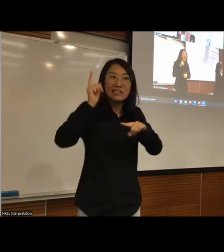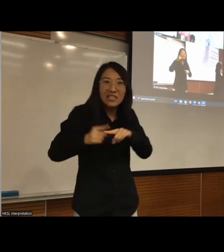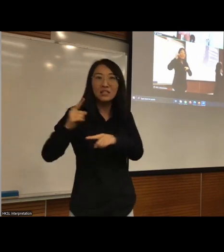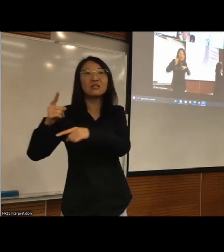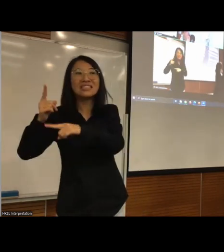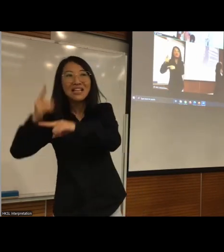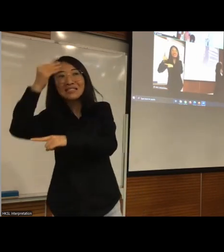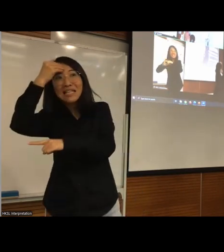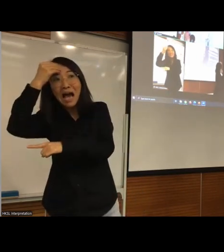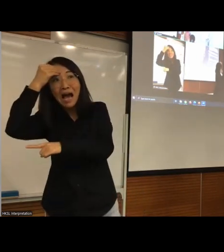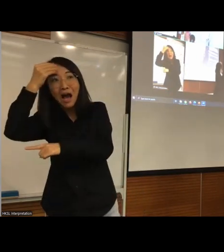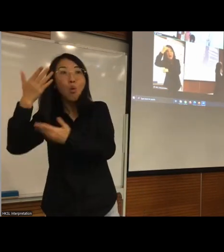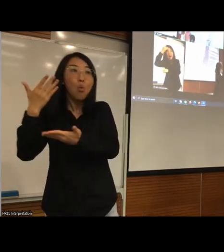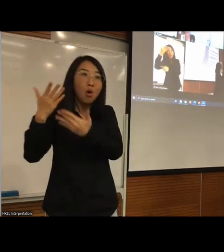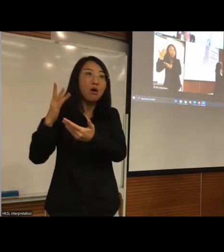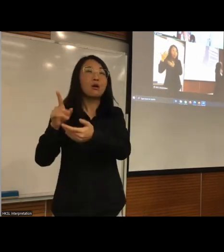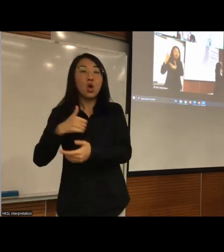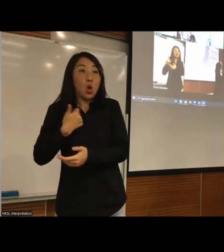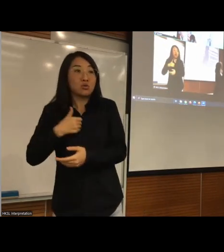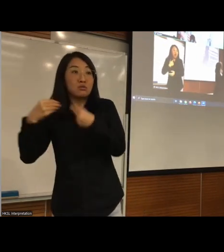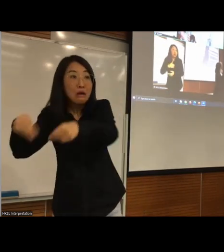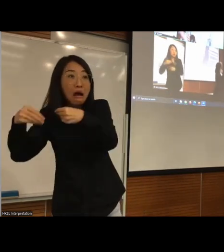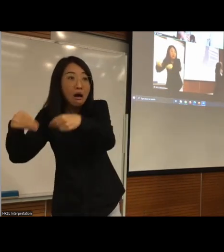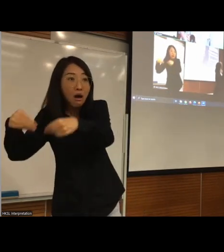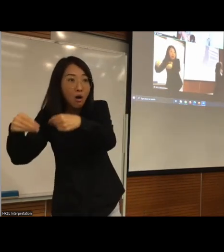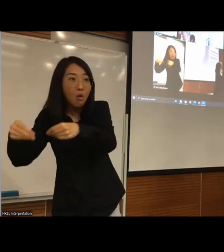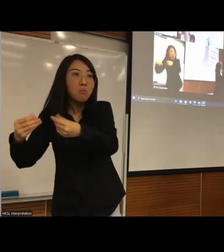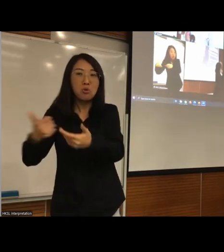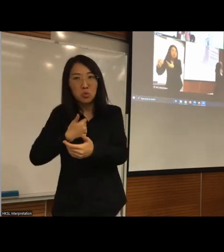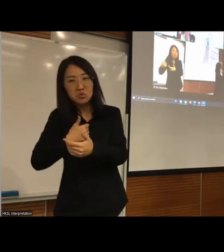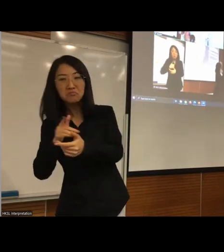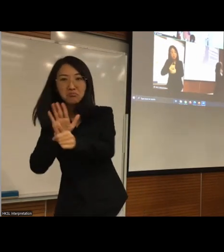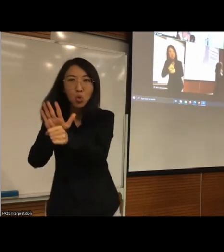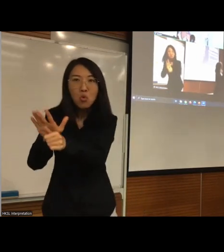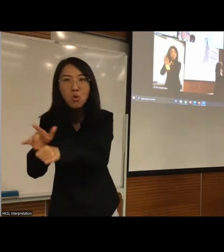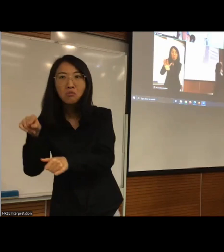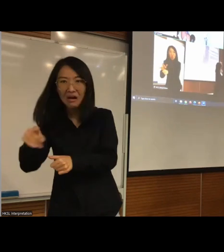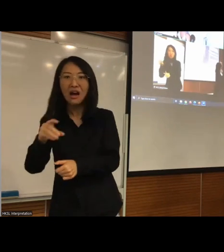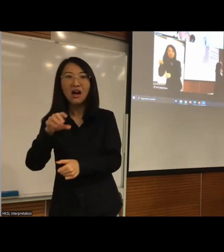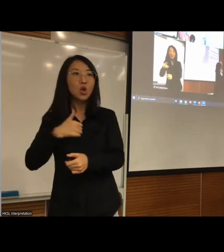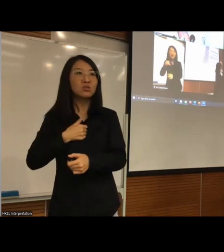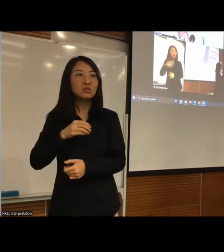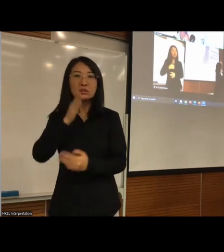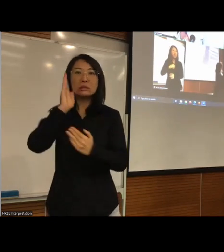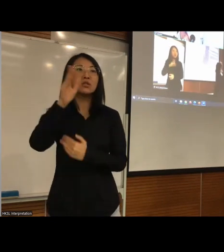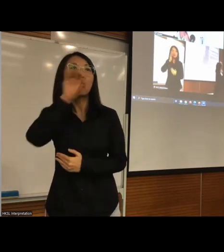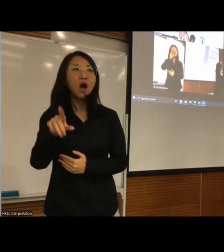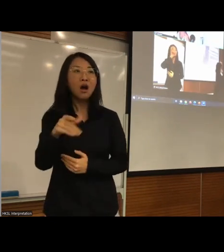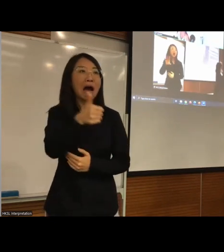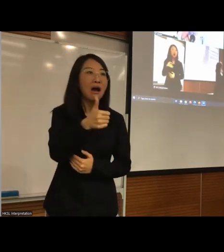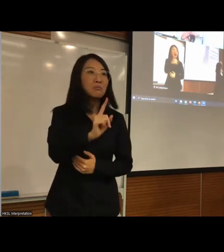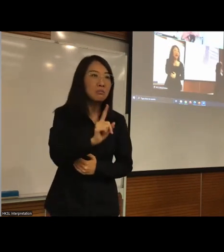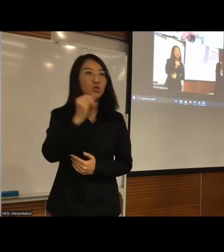plus guided practice with teachers telling you what's right, what's wrong, and